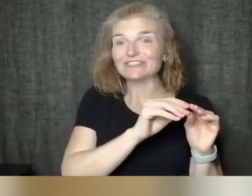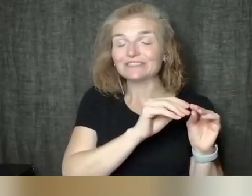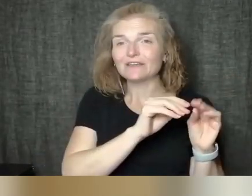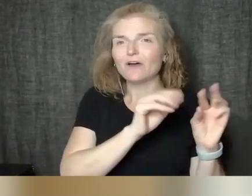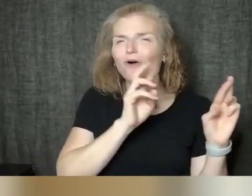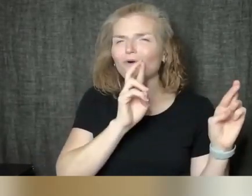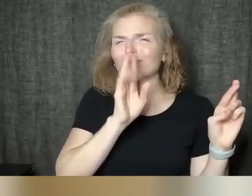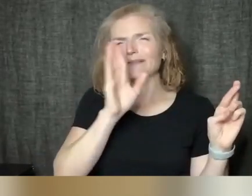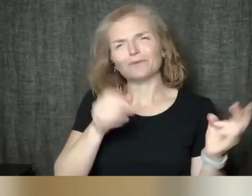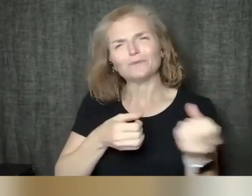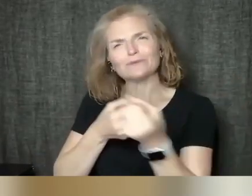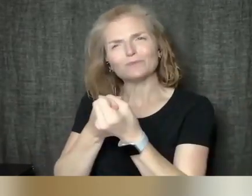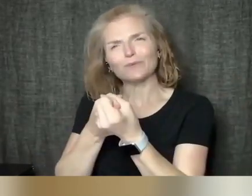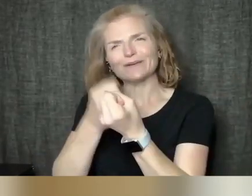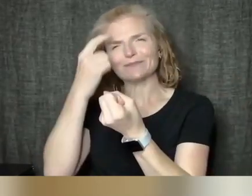liberating practice.